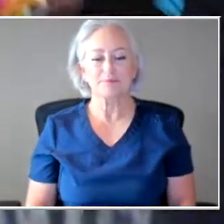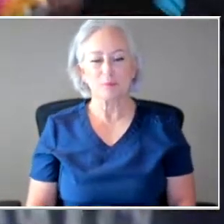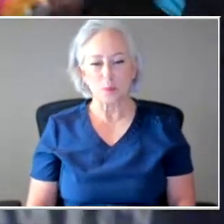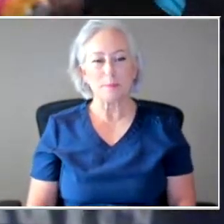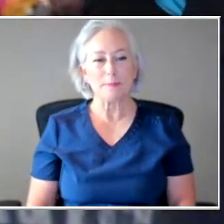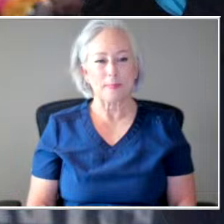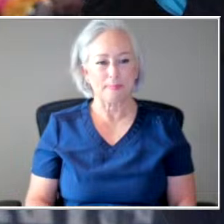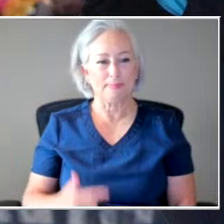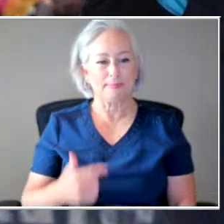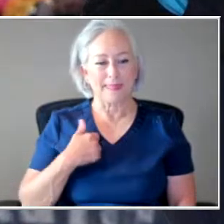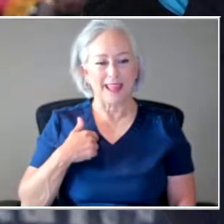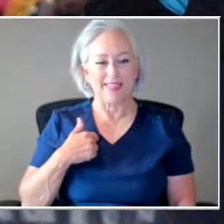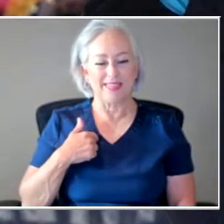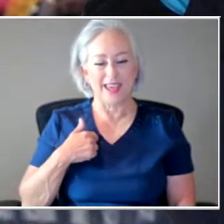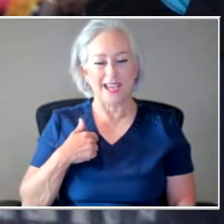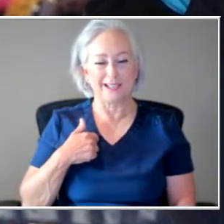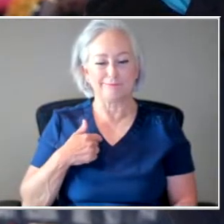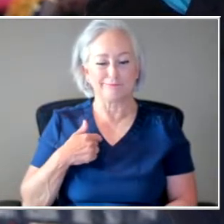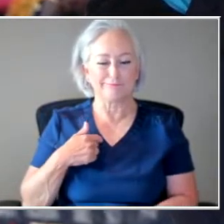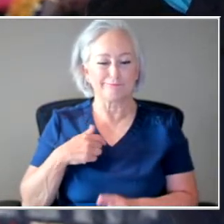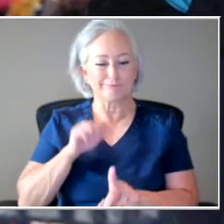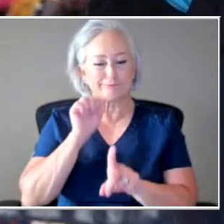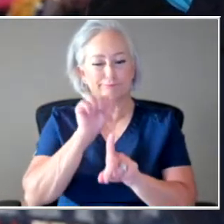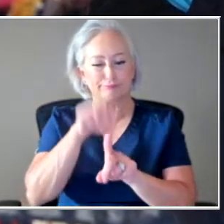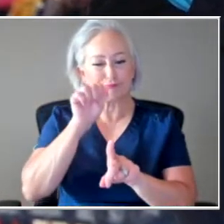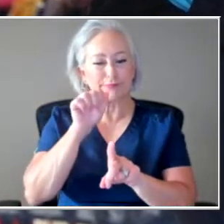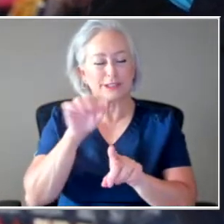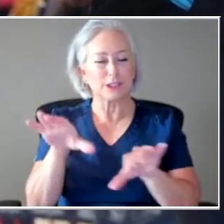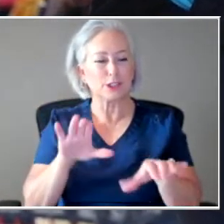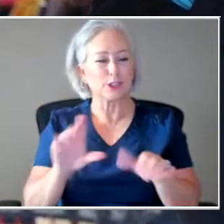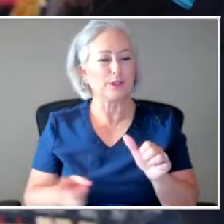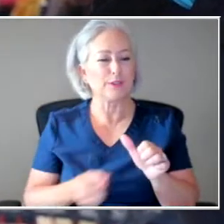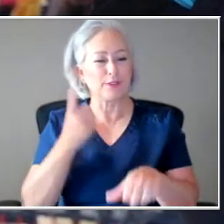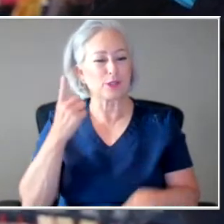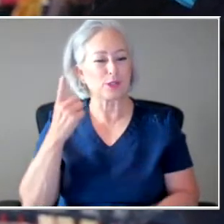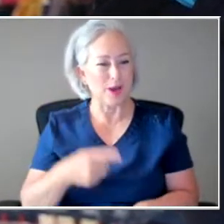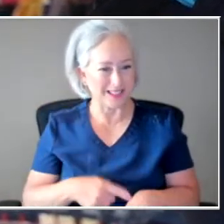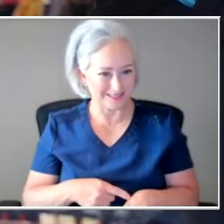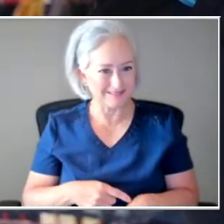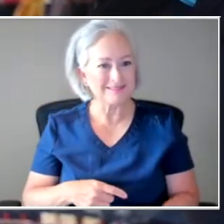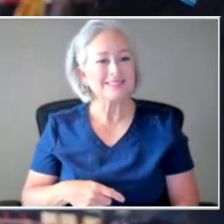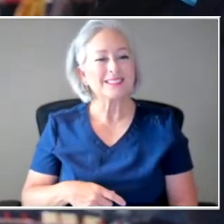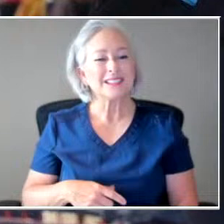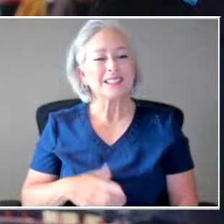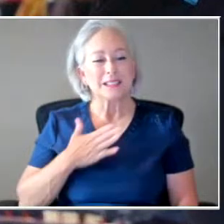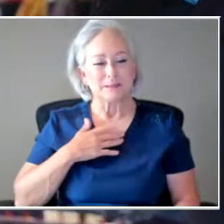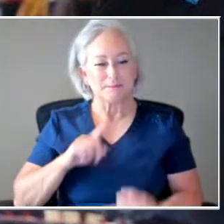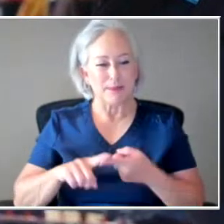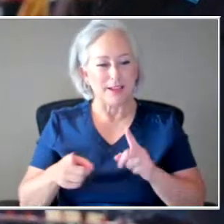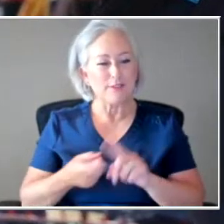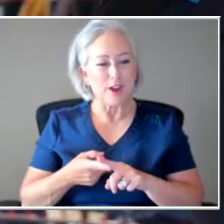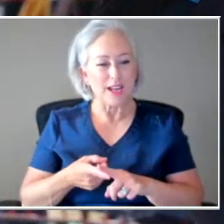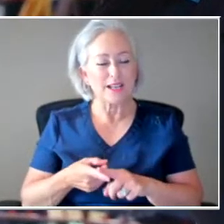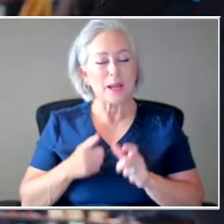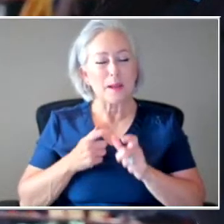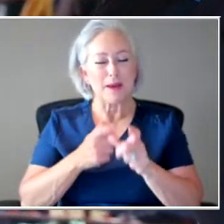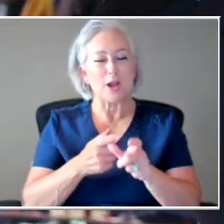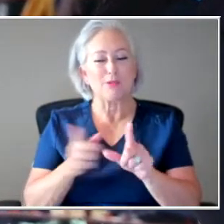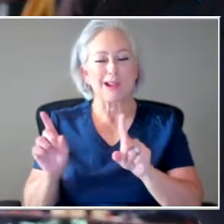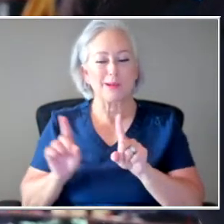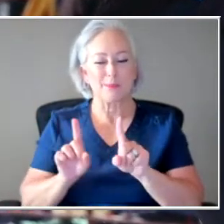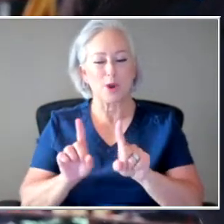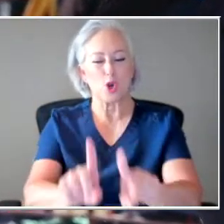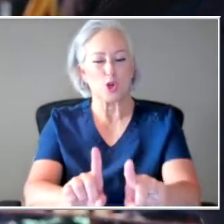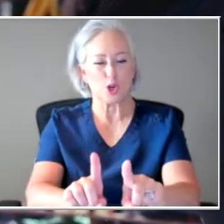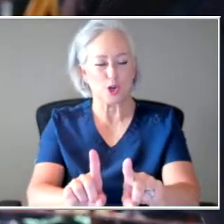into my first one. That's about what it would take. I have a friend now that's become my run partner. She ran the Garmin with me, and she